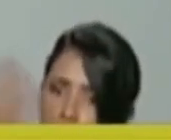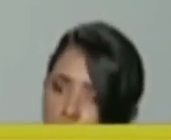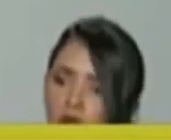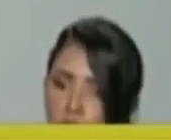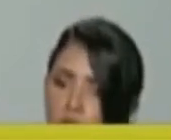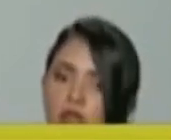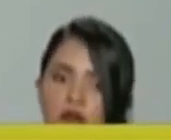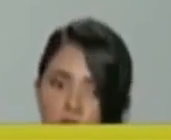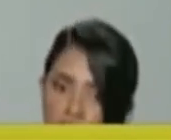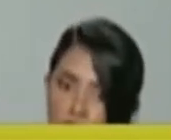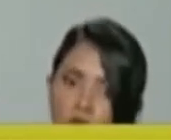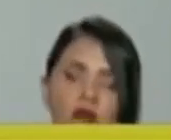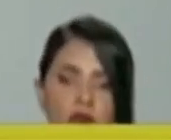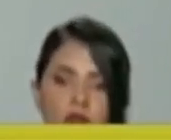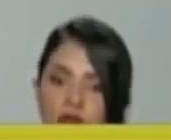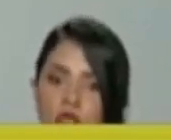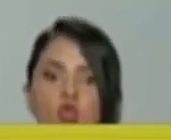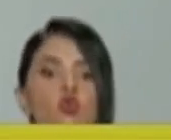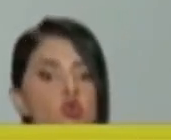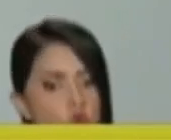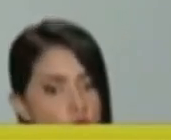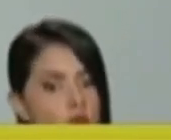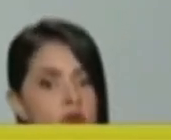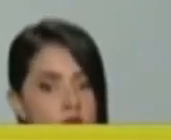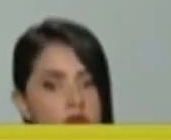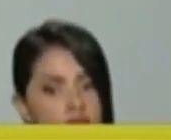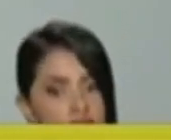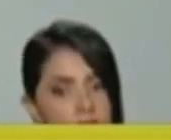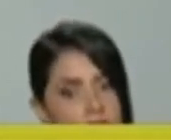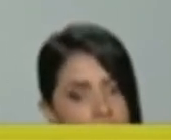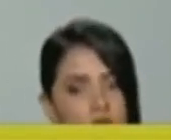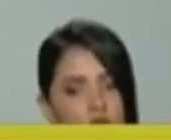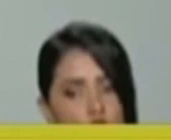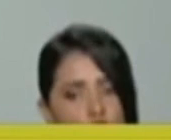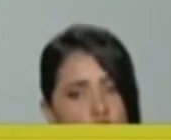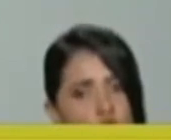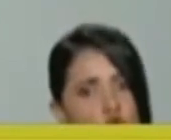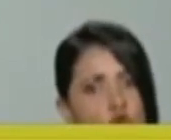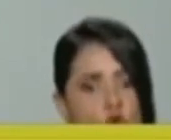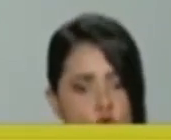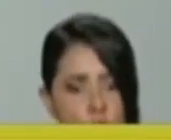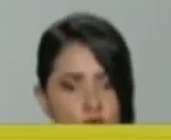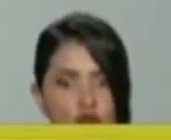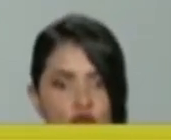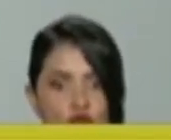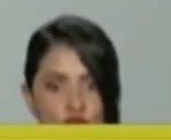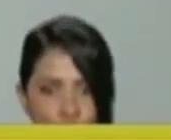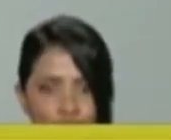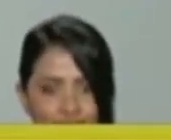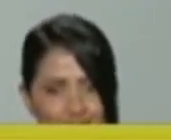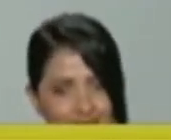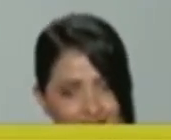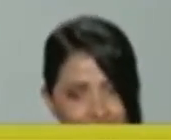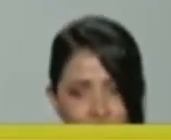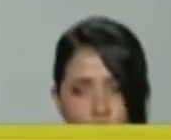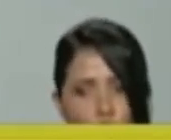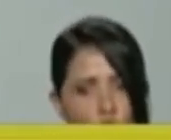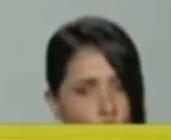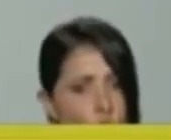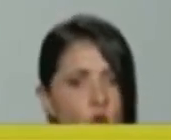told Maduro that in order to prove what is being told, you need to do a document in